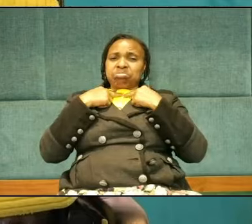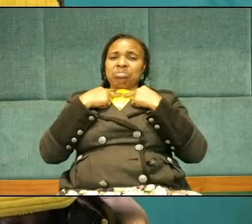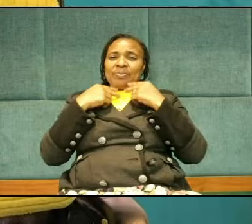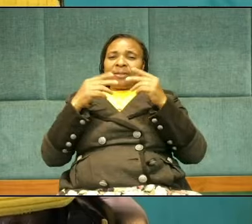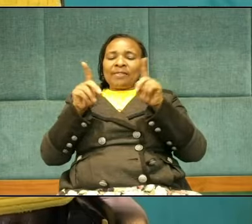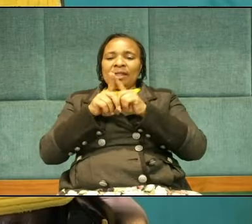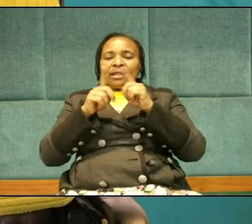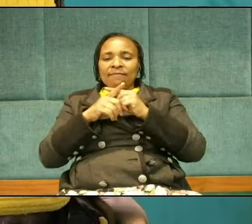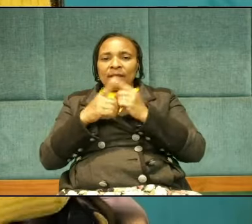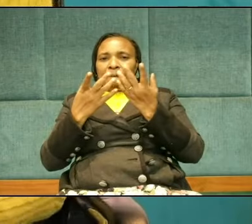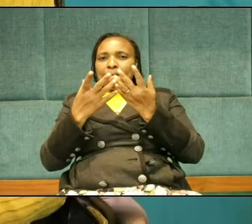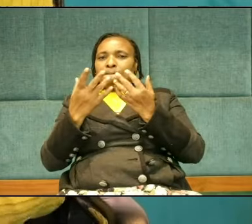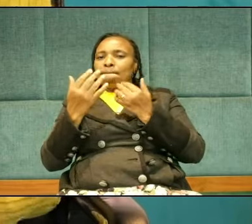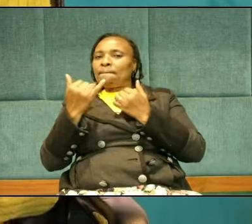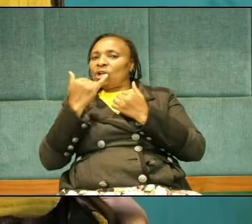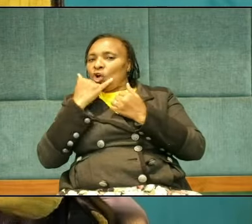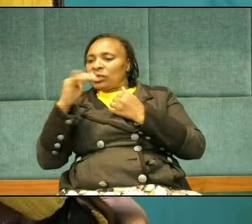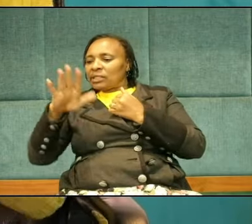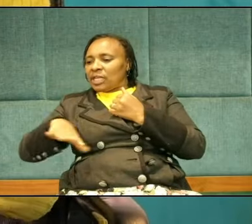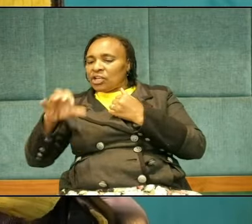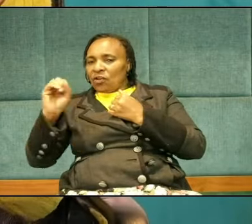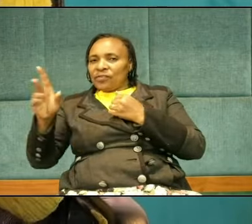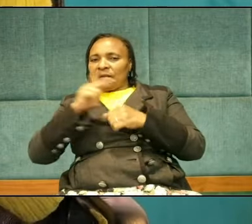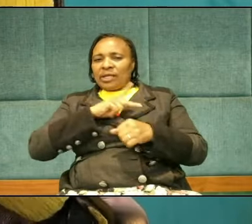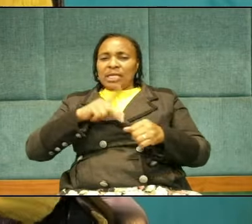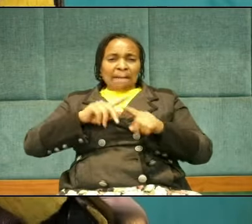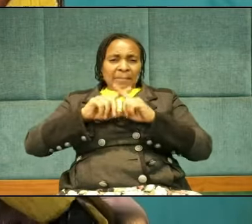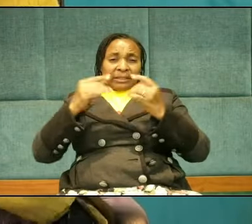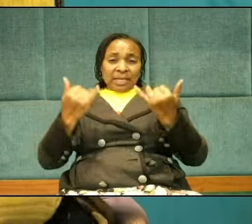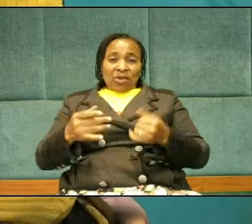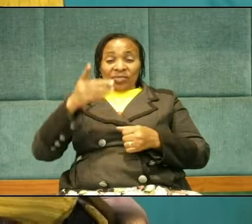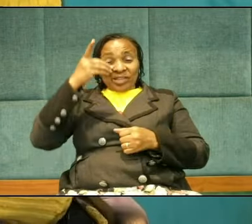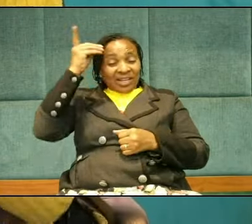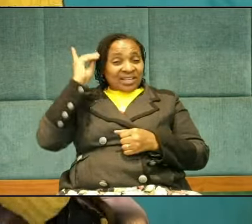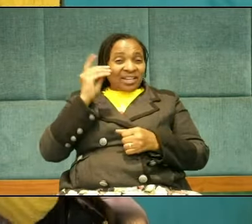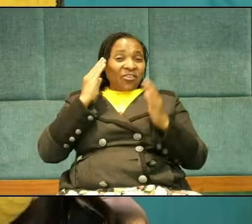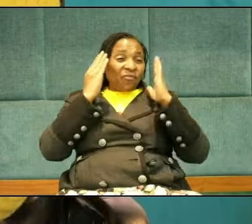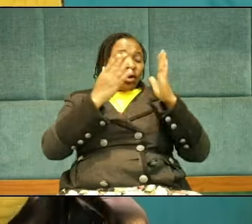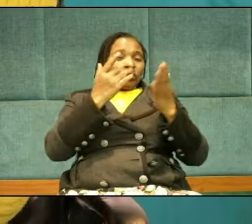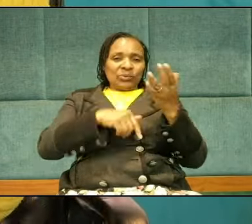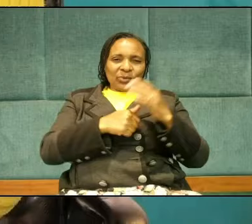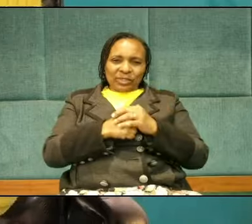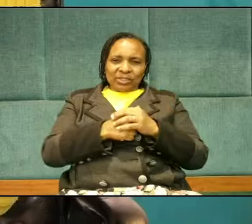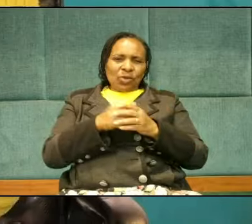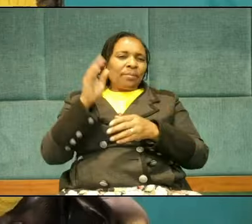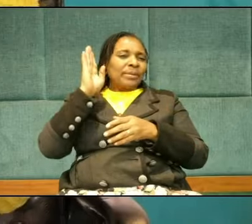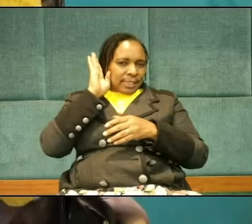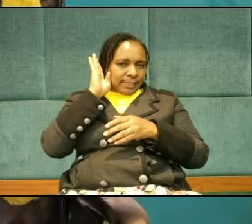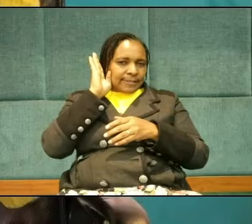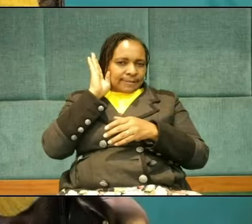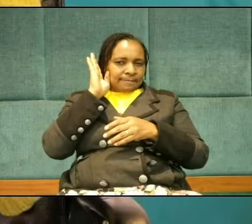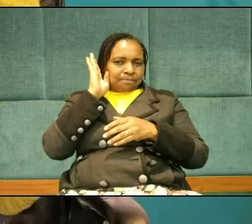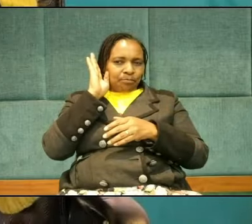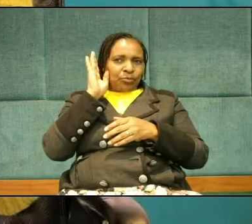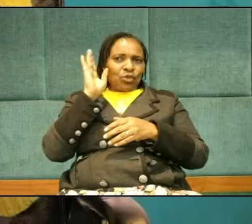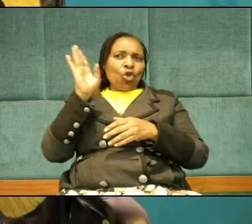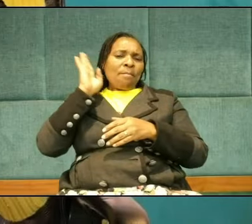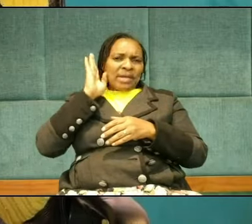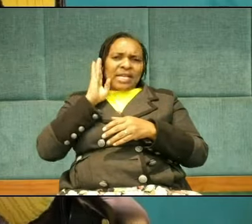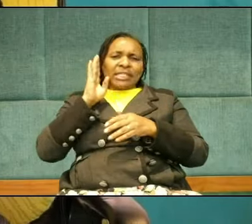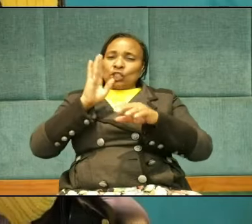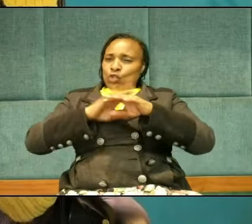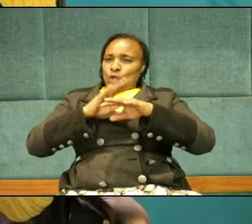a king. But really, what Daniel and his friends were focusing on was obedience. Obedience is